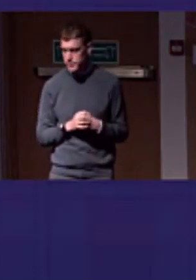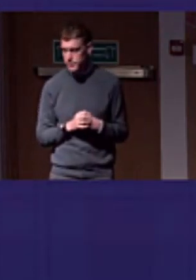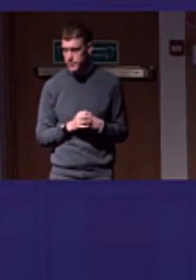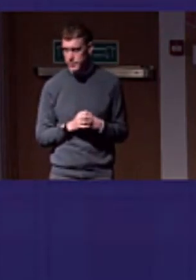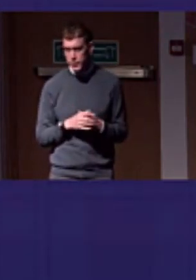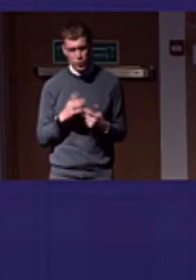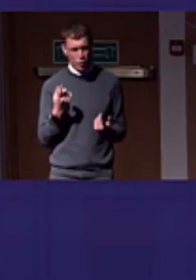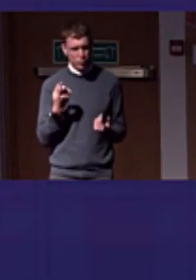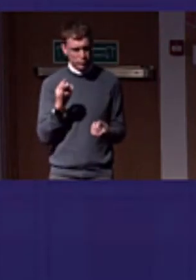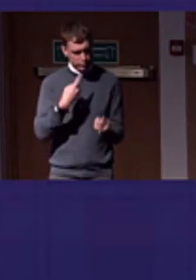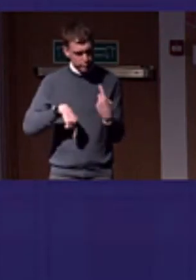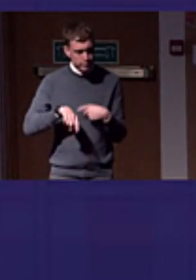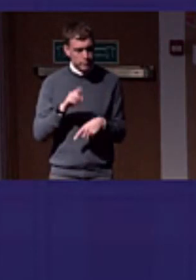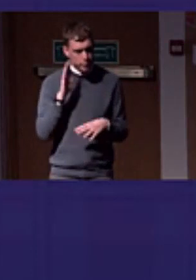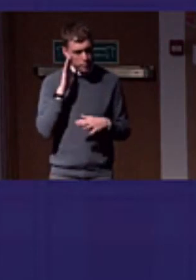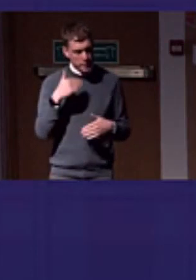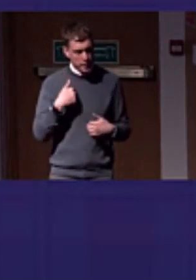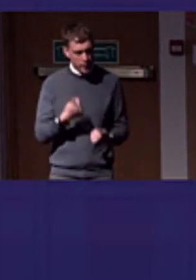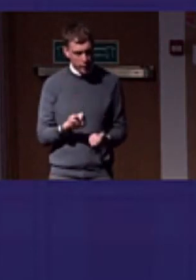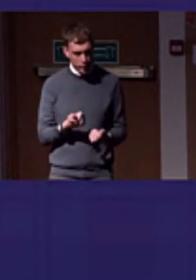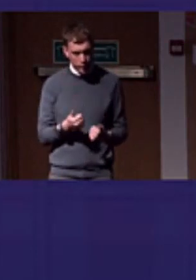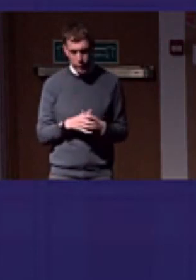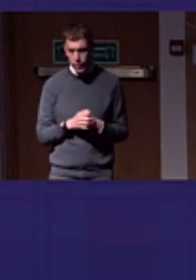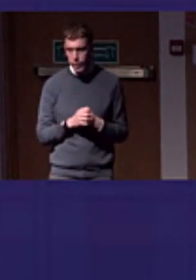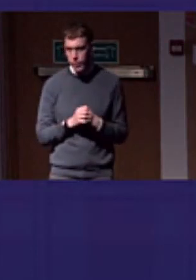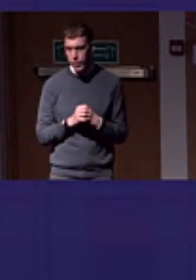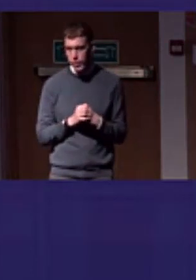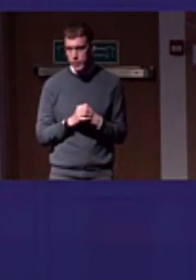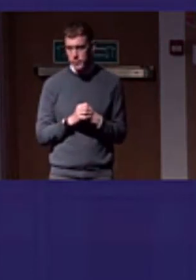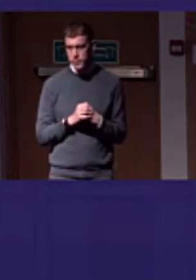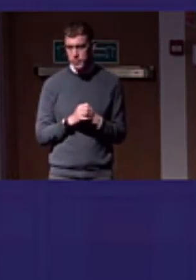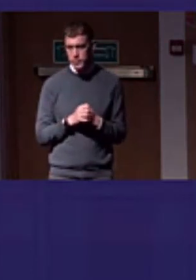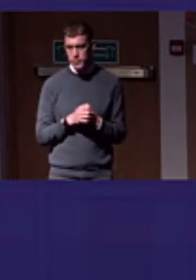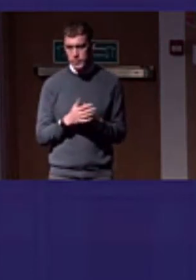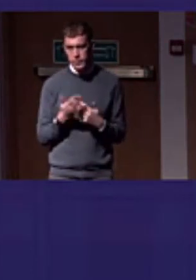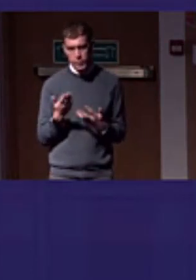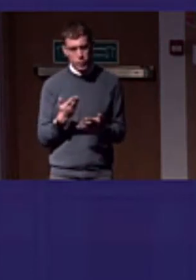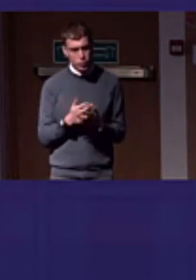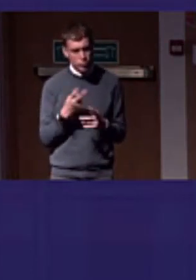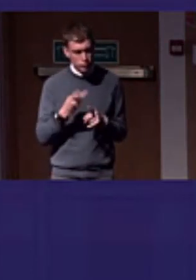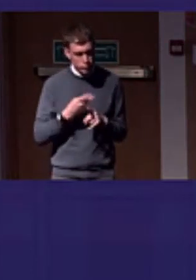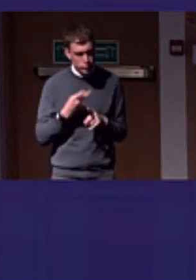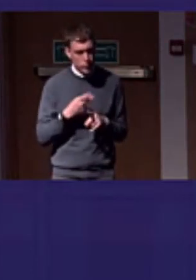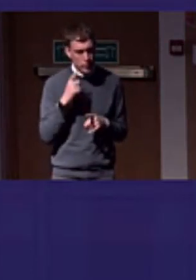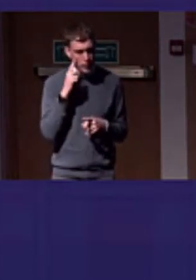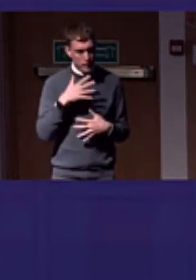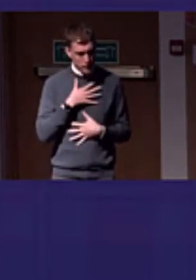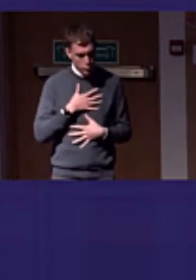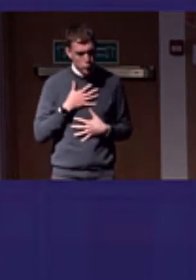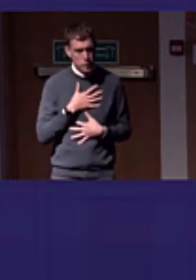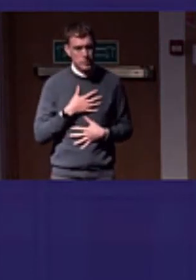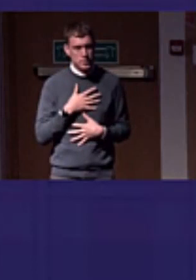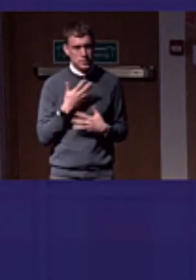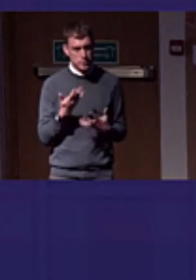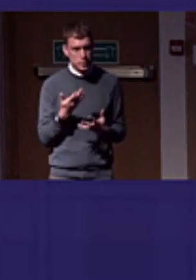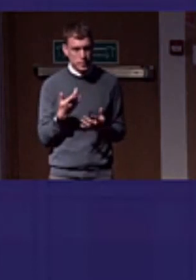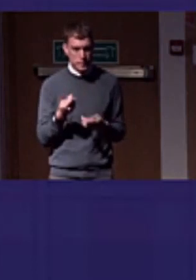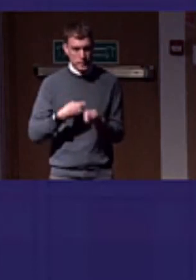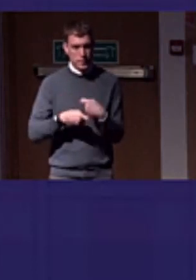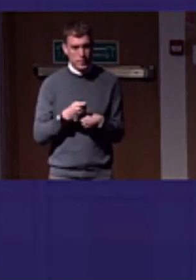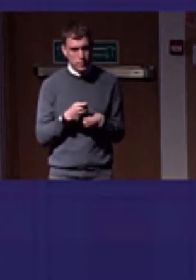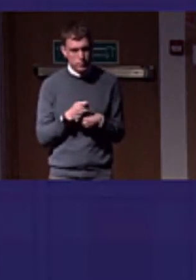We all have mental health. These regularly occurring negative emotions, that's when it turns into a condition,